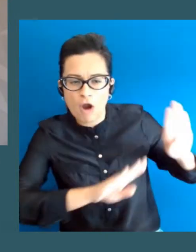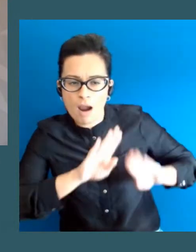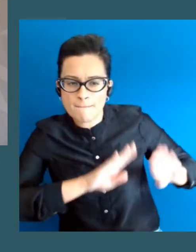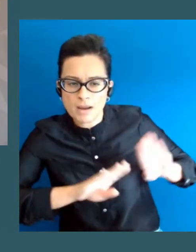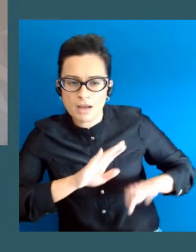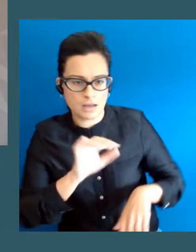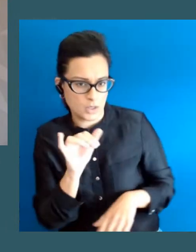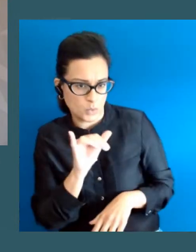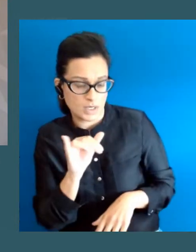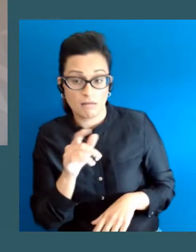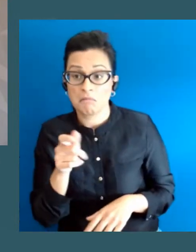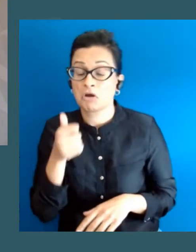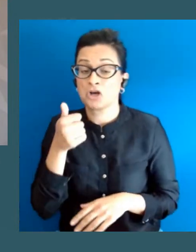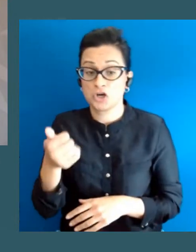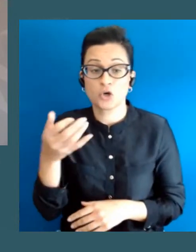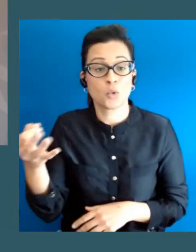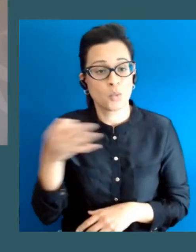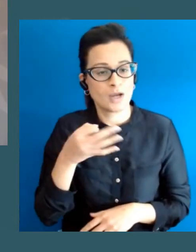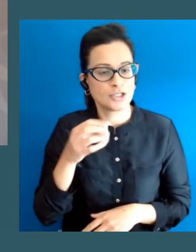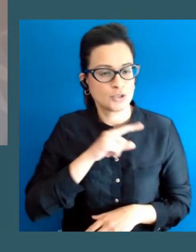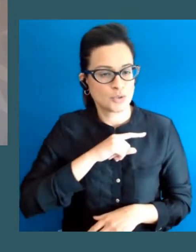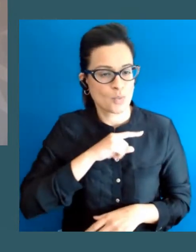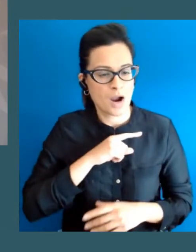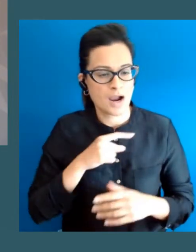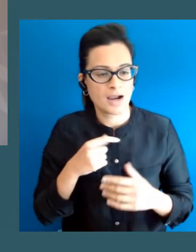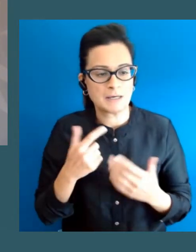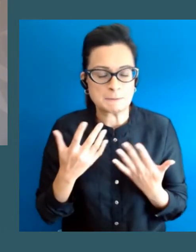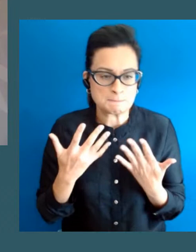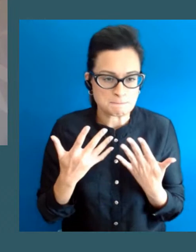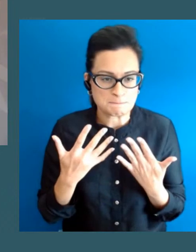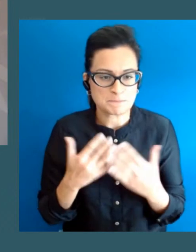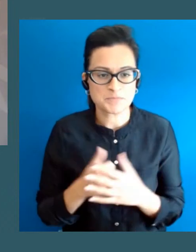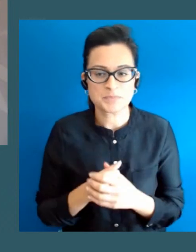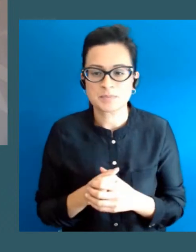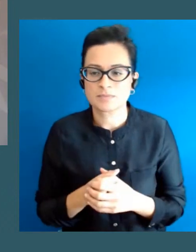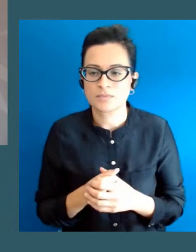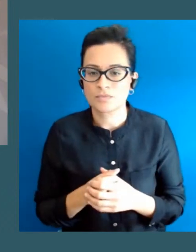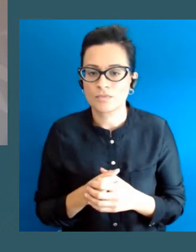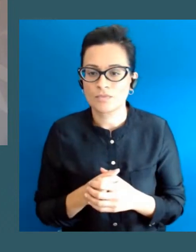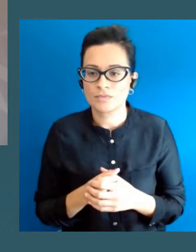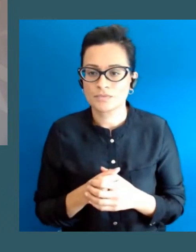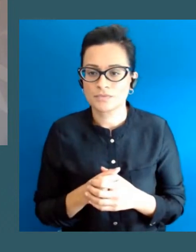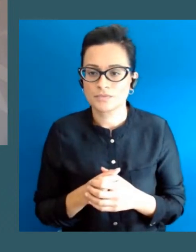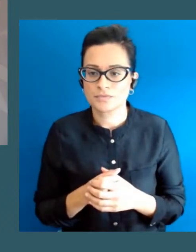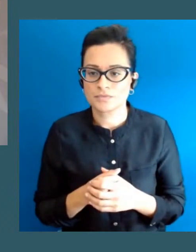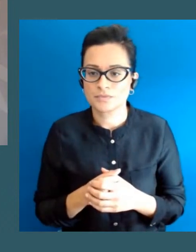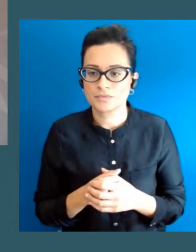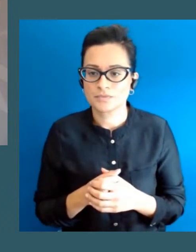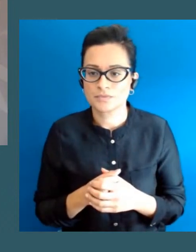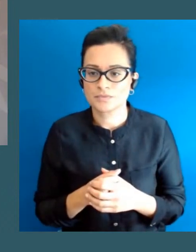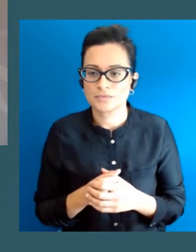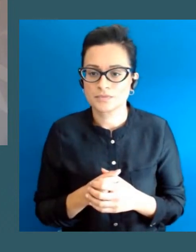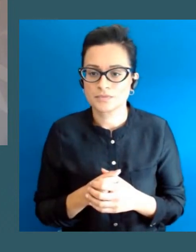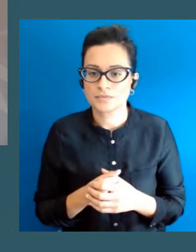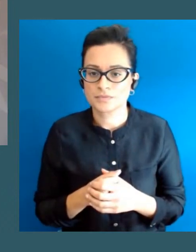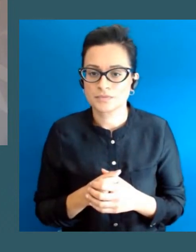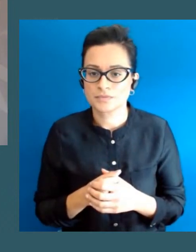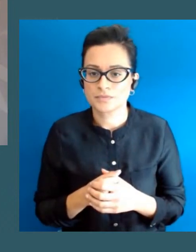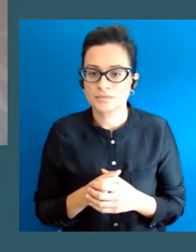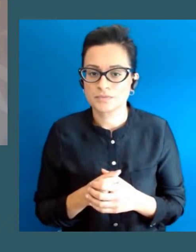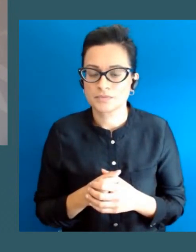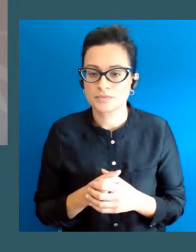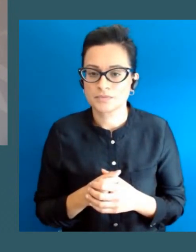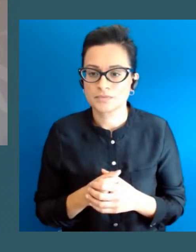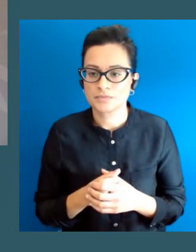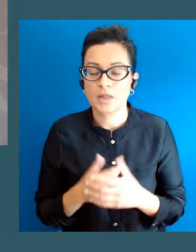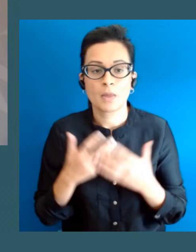question, because because there at the moment we haven't got enough